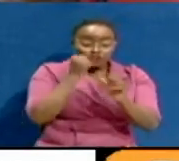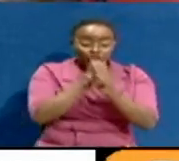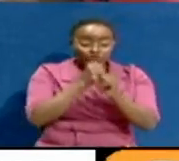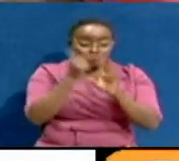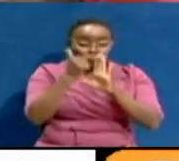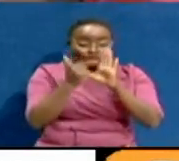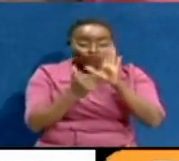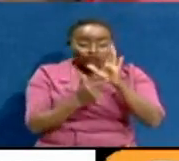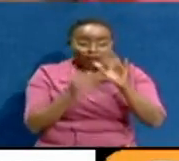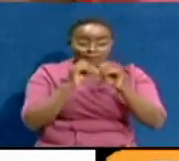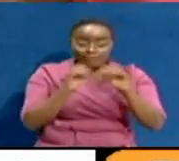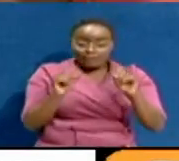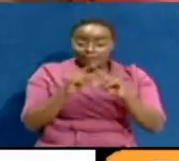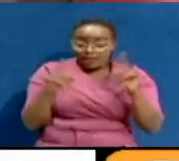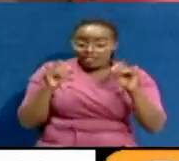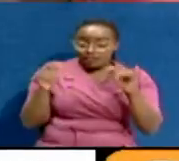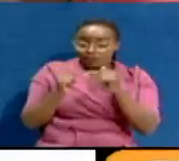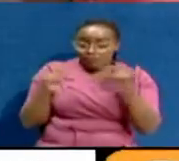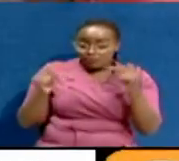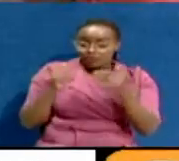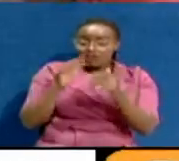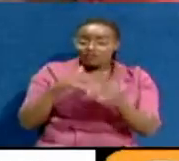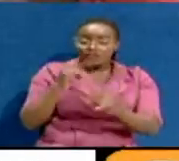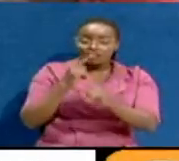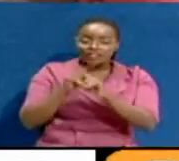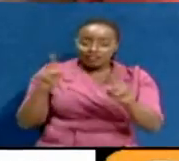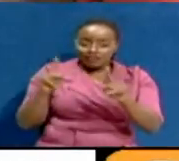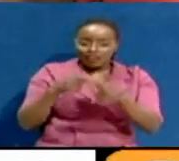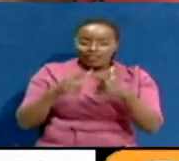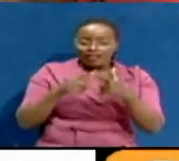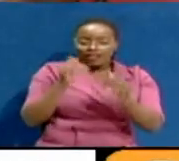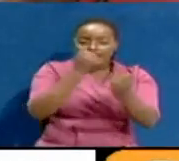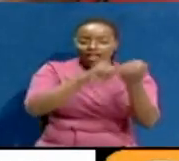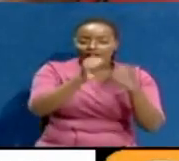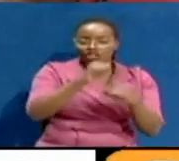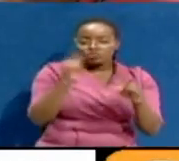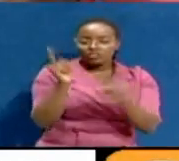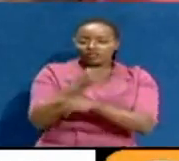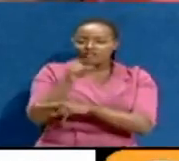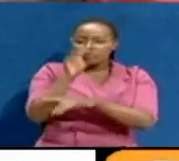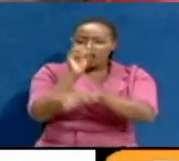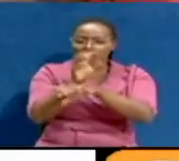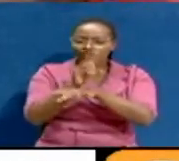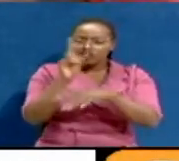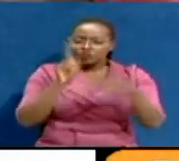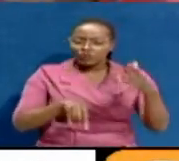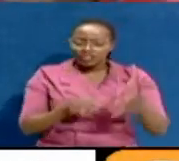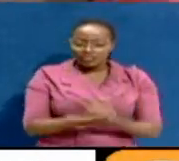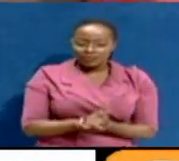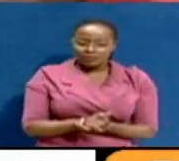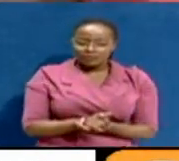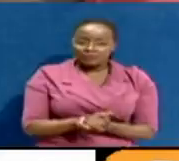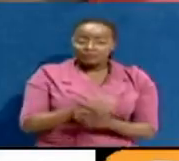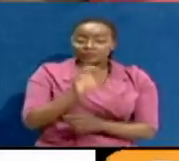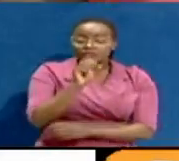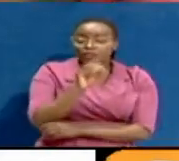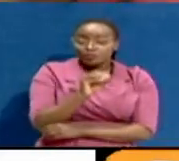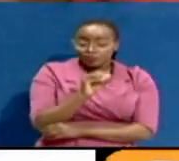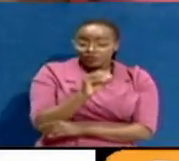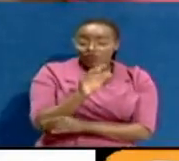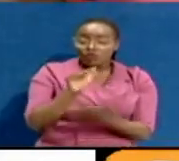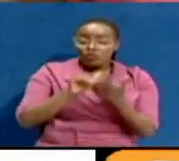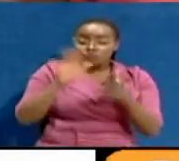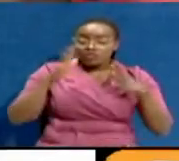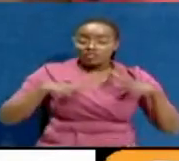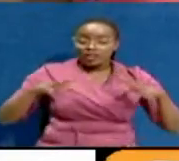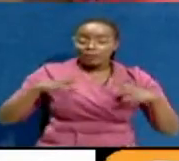this? But if on the contrary, you feel something different, then take a different course of action. What's your advice? Okay. So